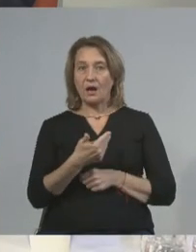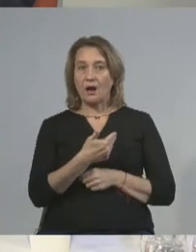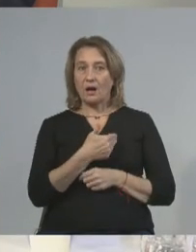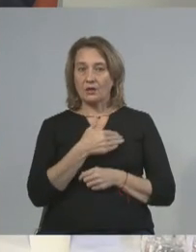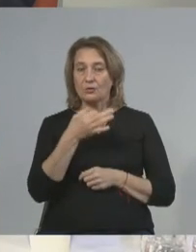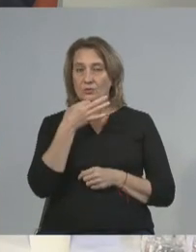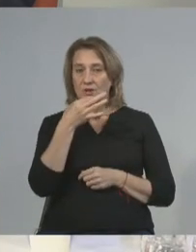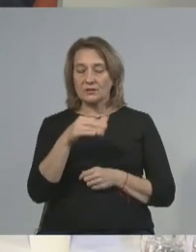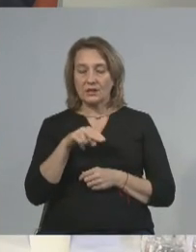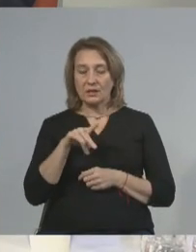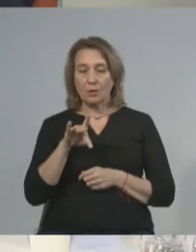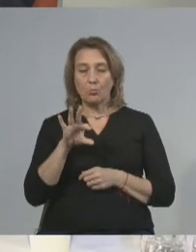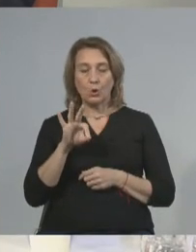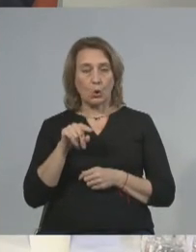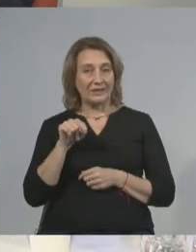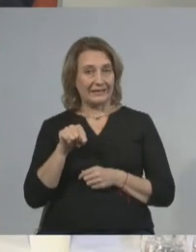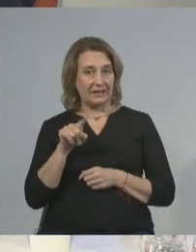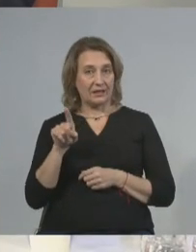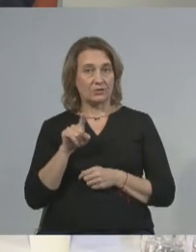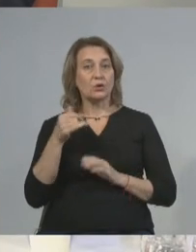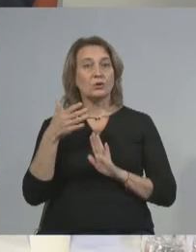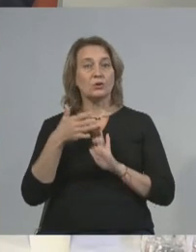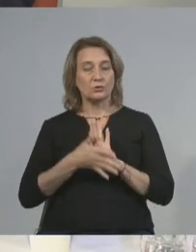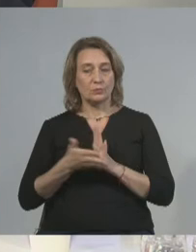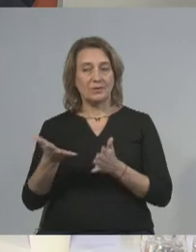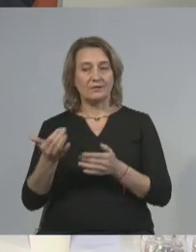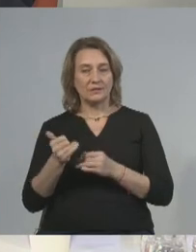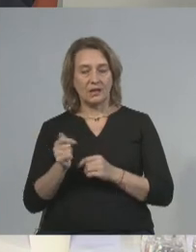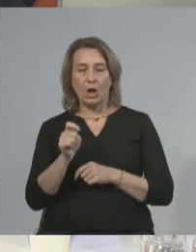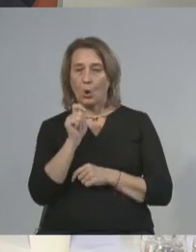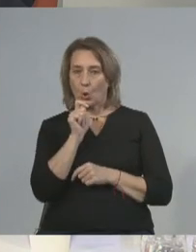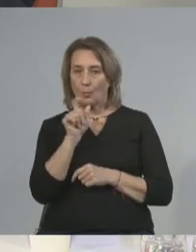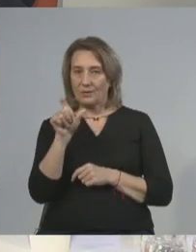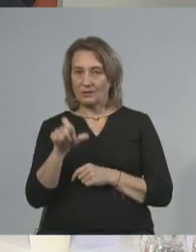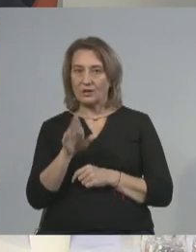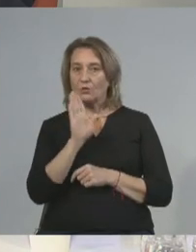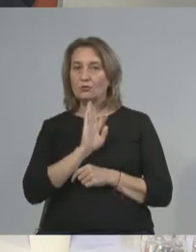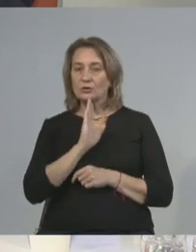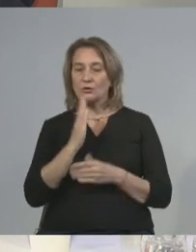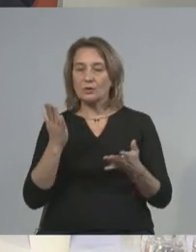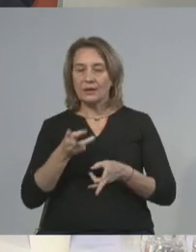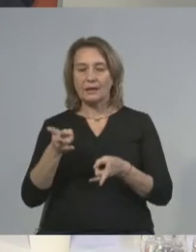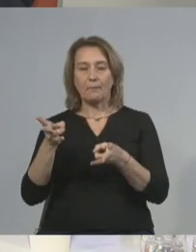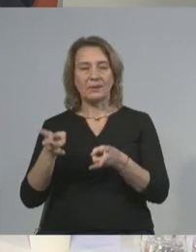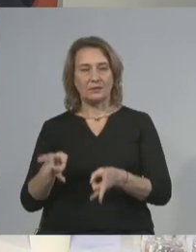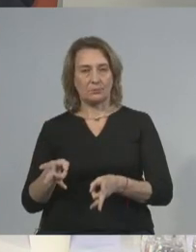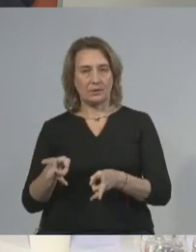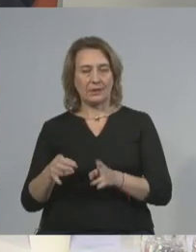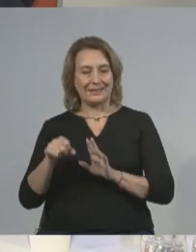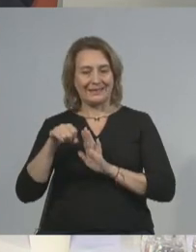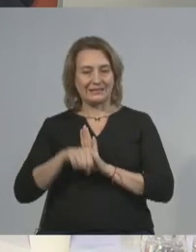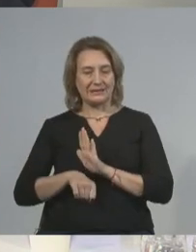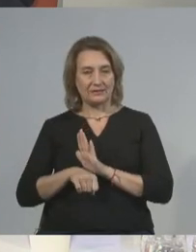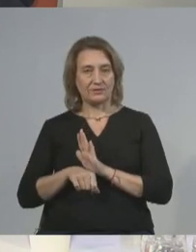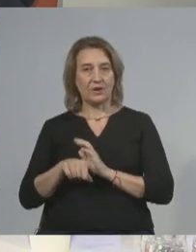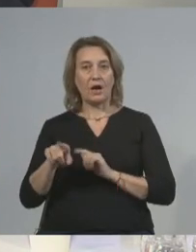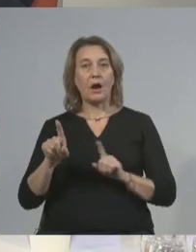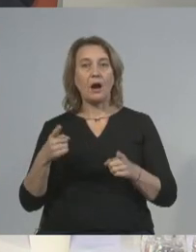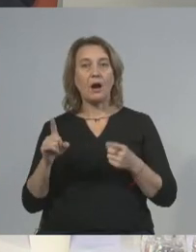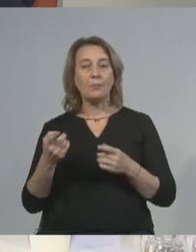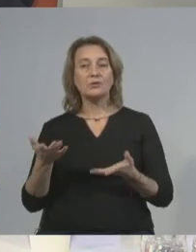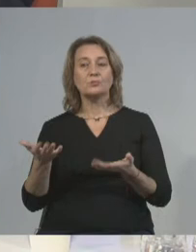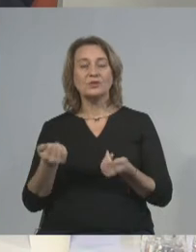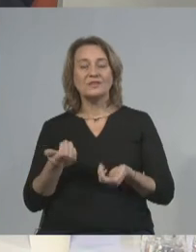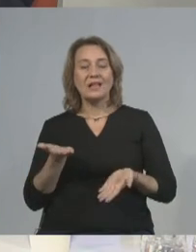okay i just want to to ask you of course you collected comments from these women victims to the